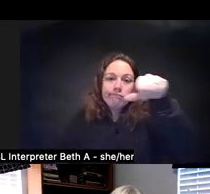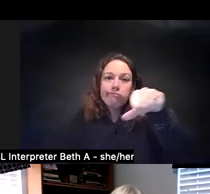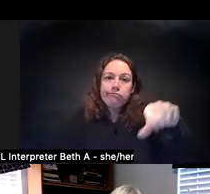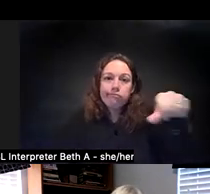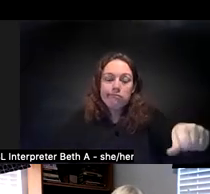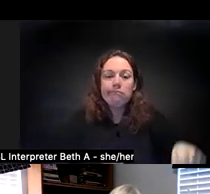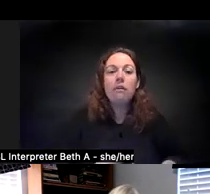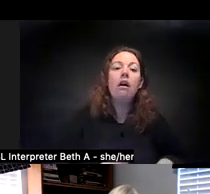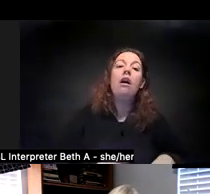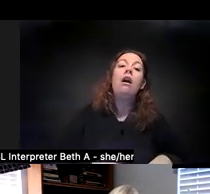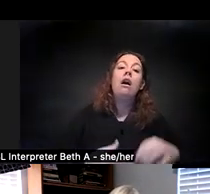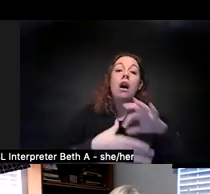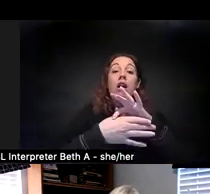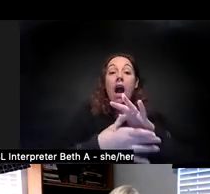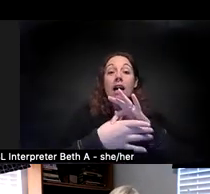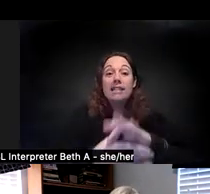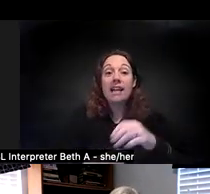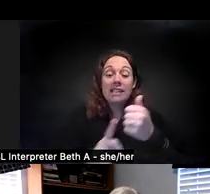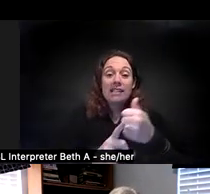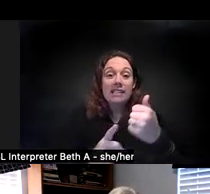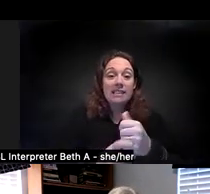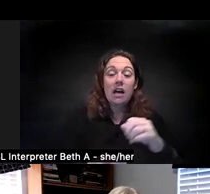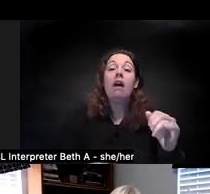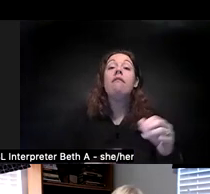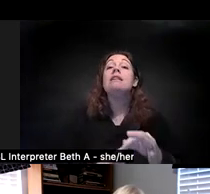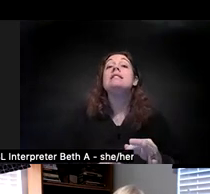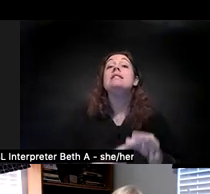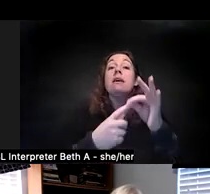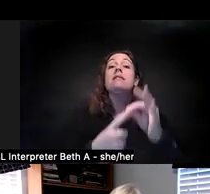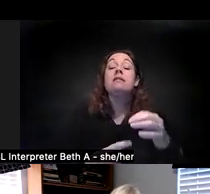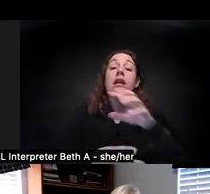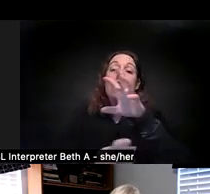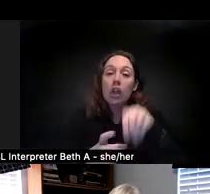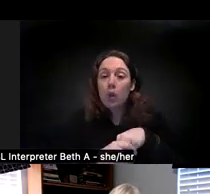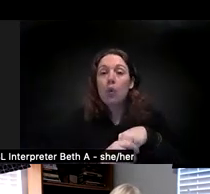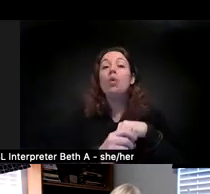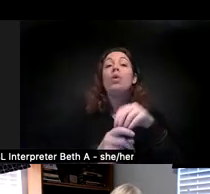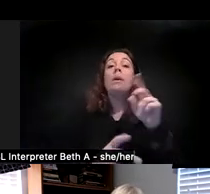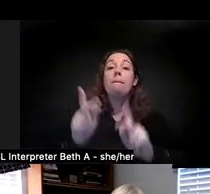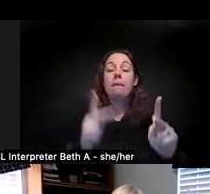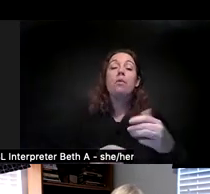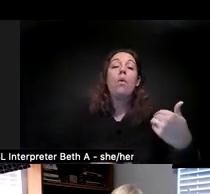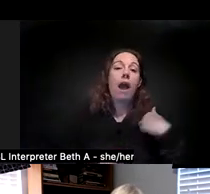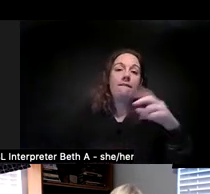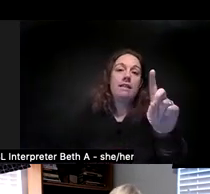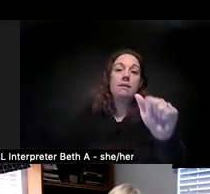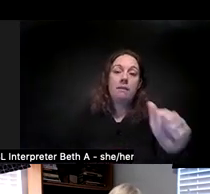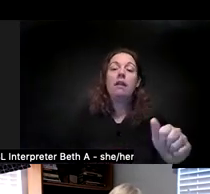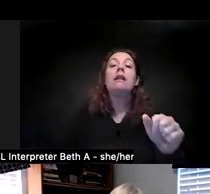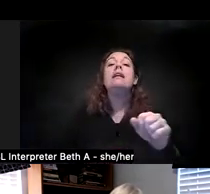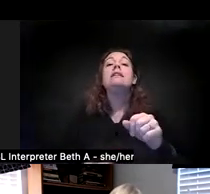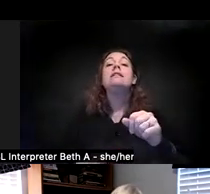content, including the experiences of people with disabilities into the context so that people can